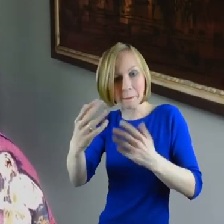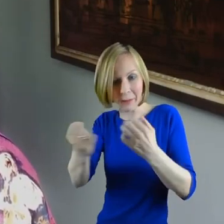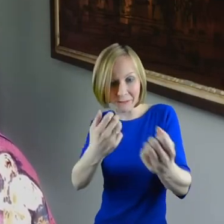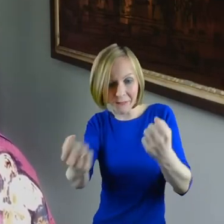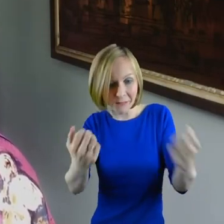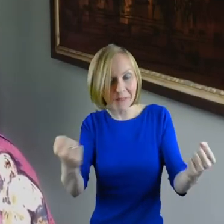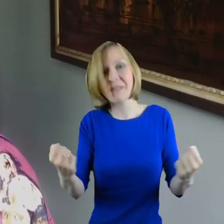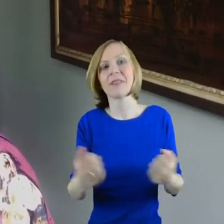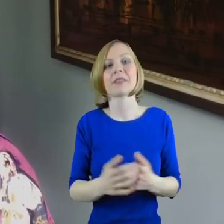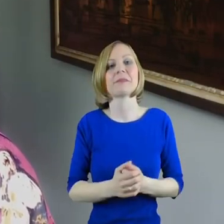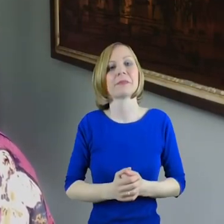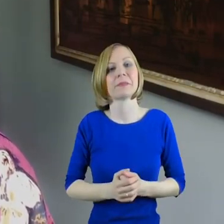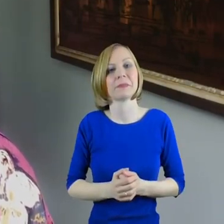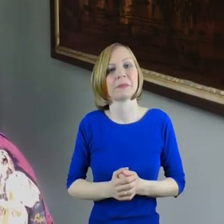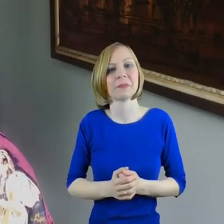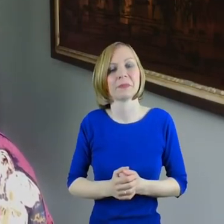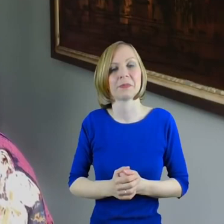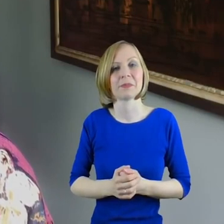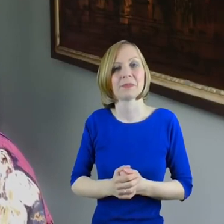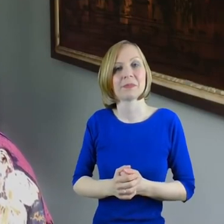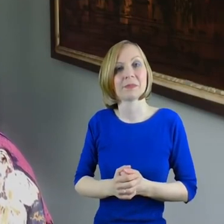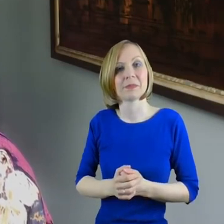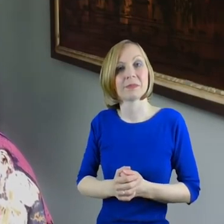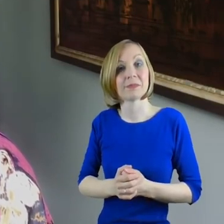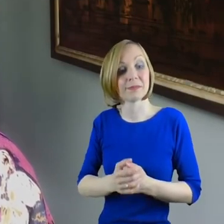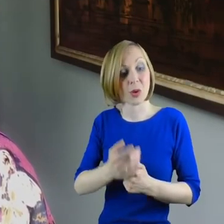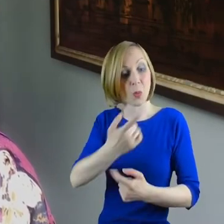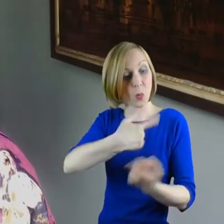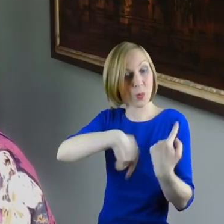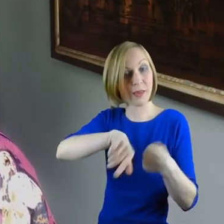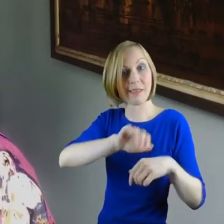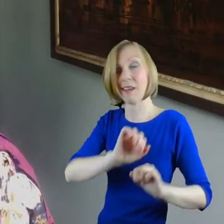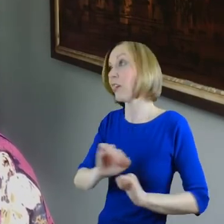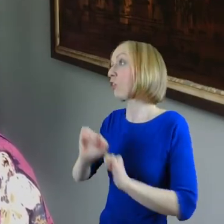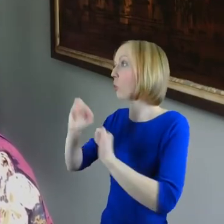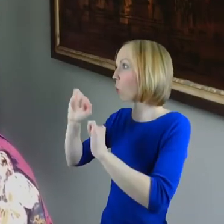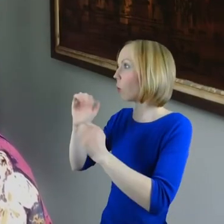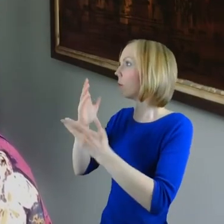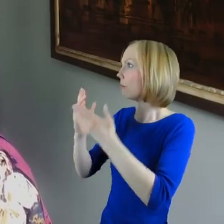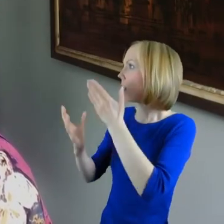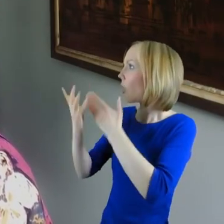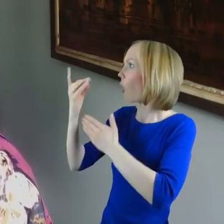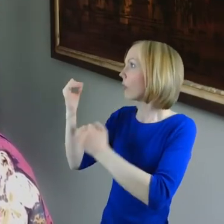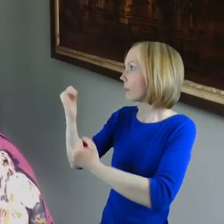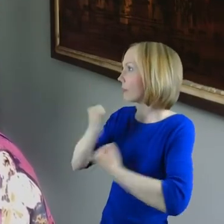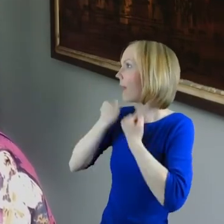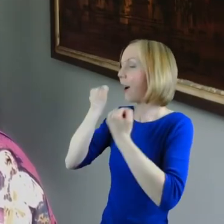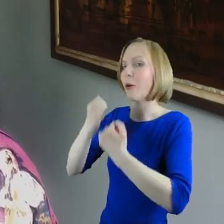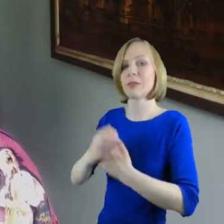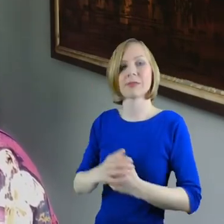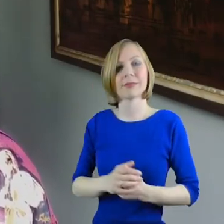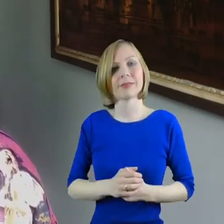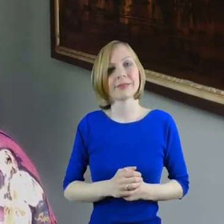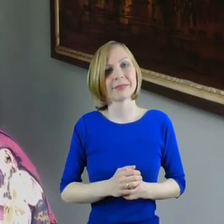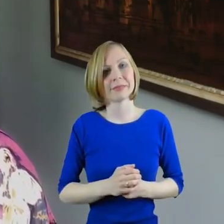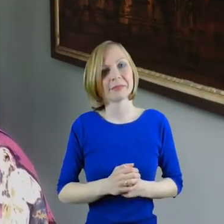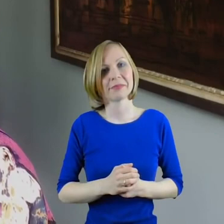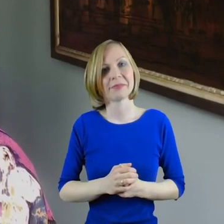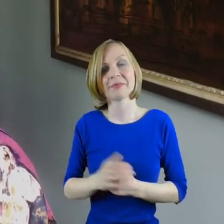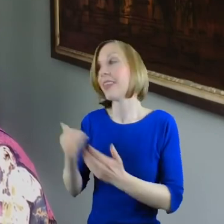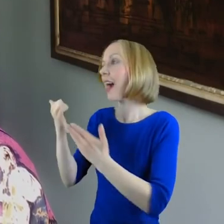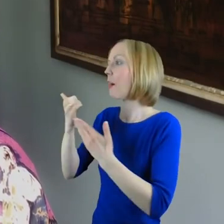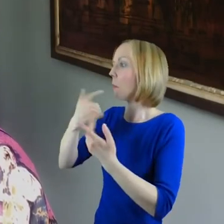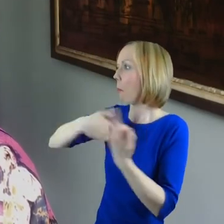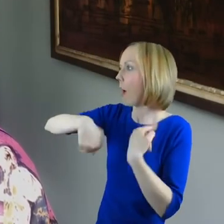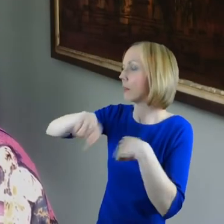names. We are your people, and you are our God. Help us to